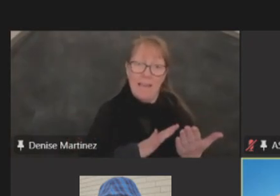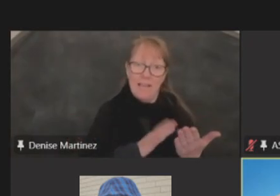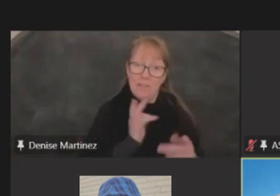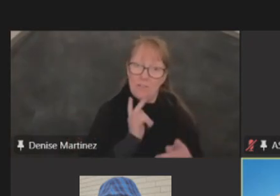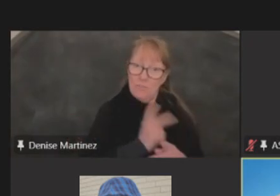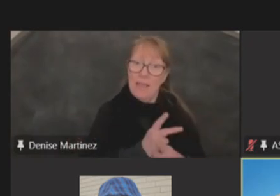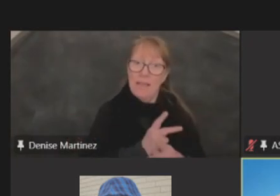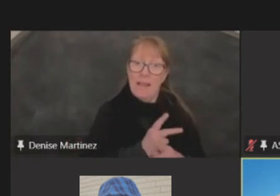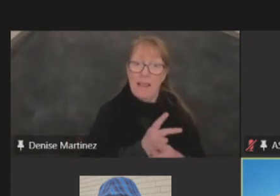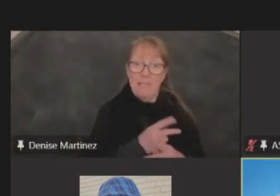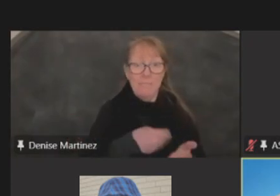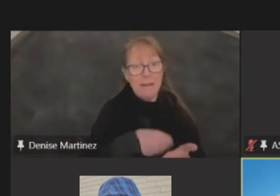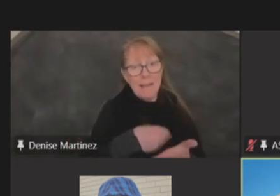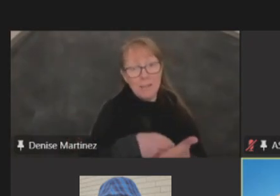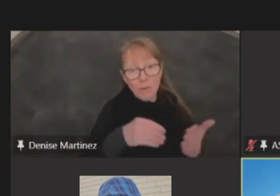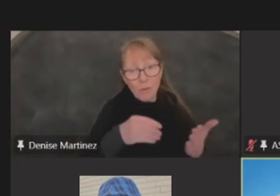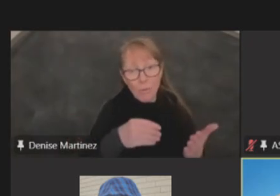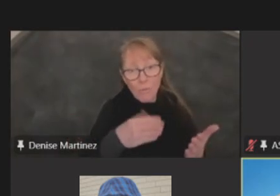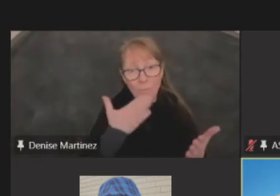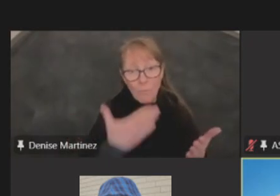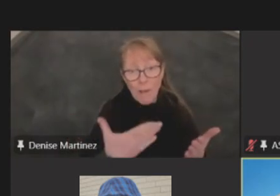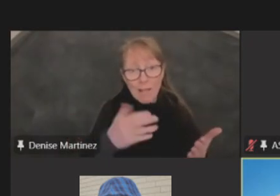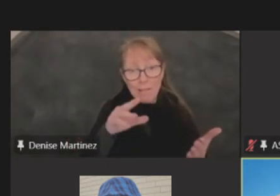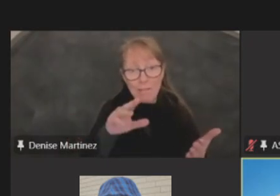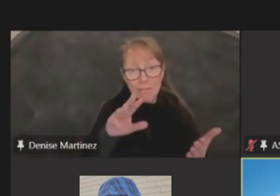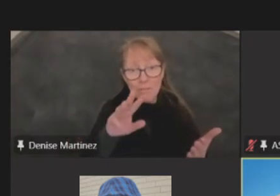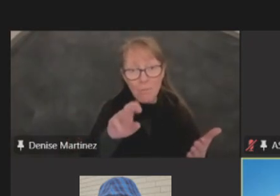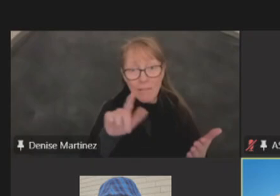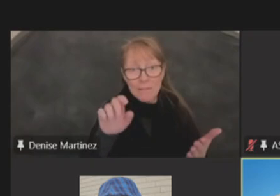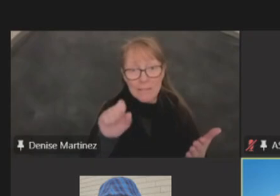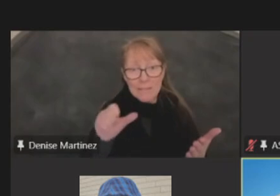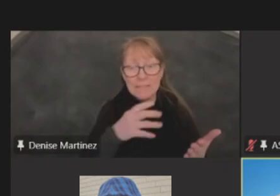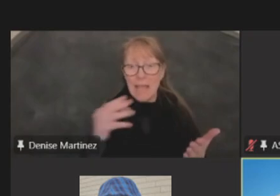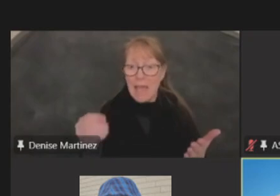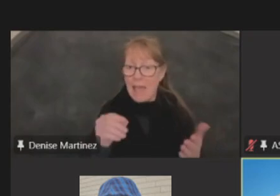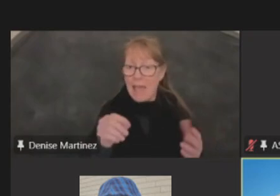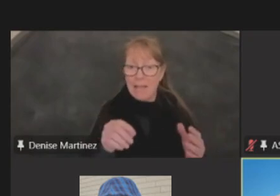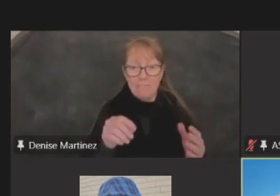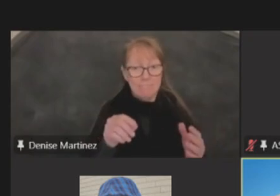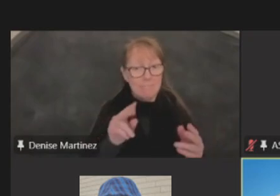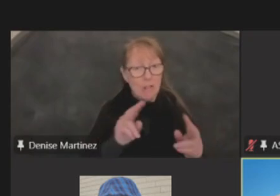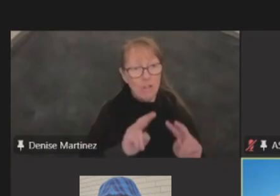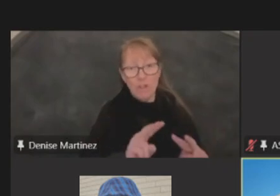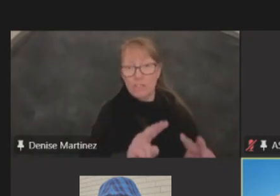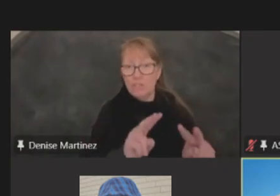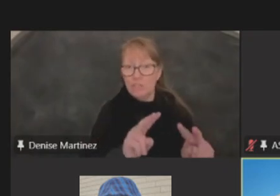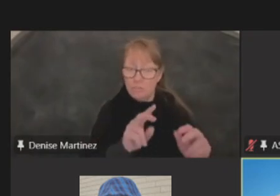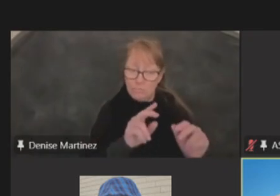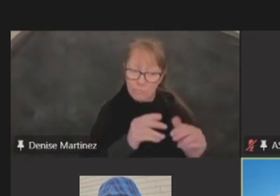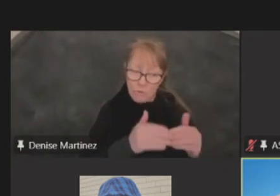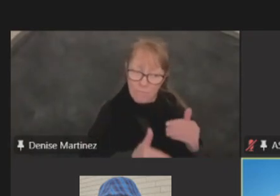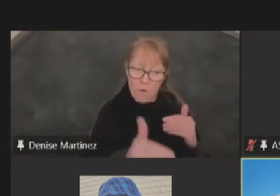financial wellness and look to move forward with their financial stability and well-being.